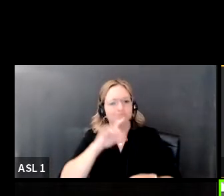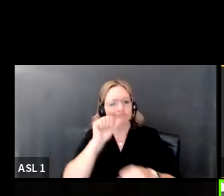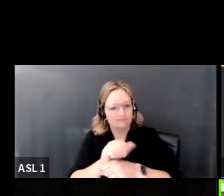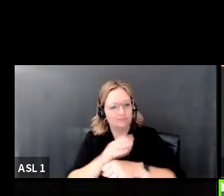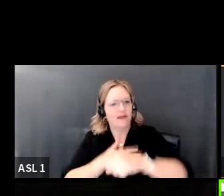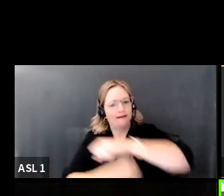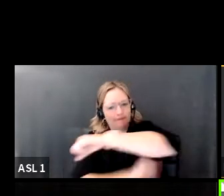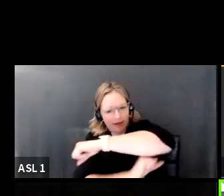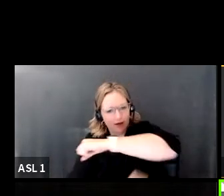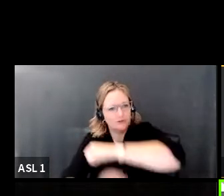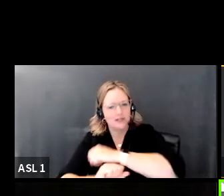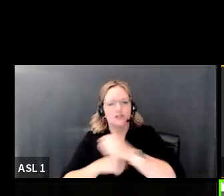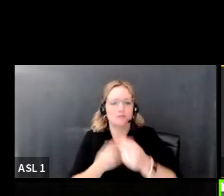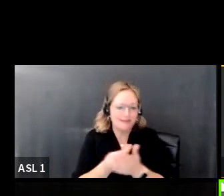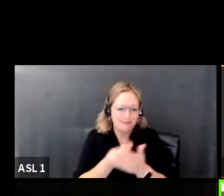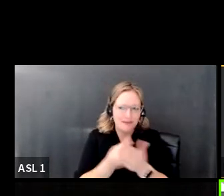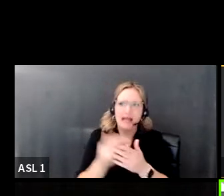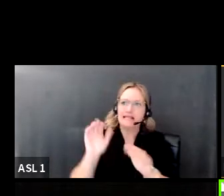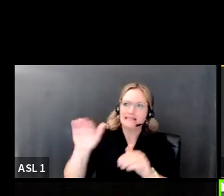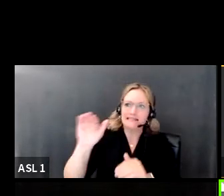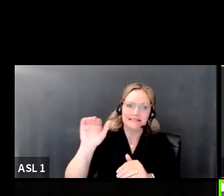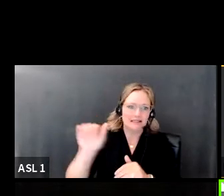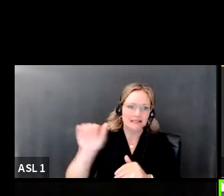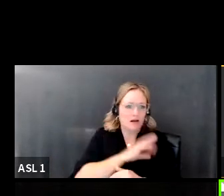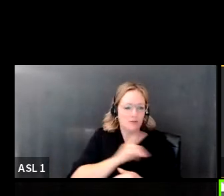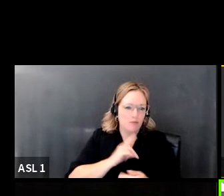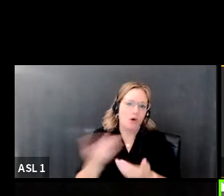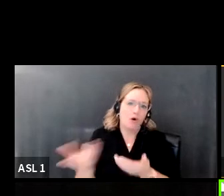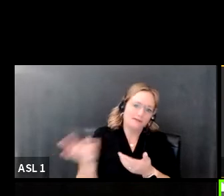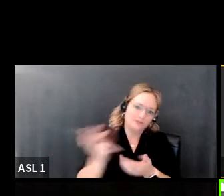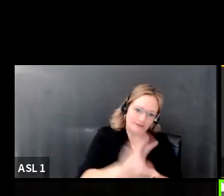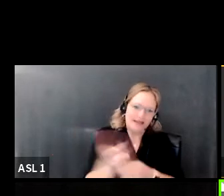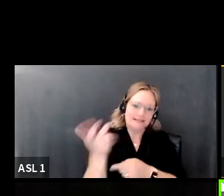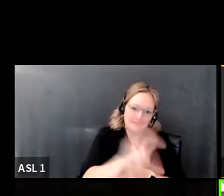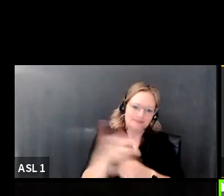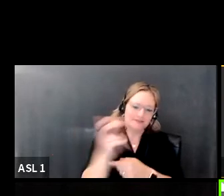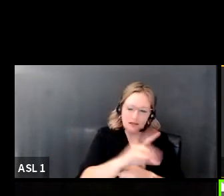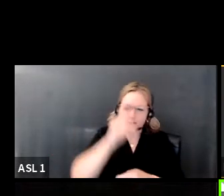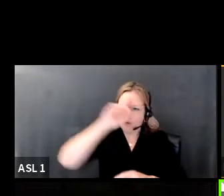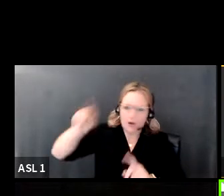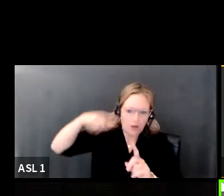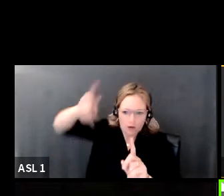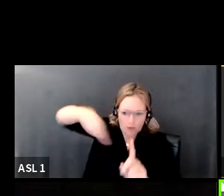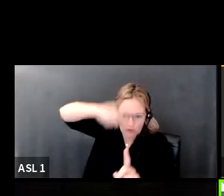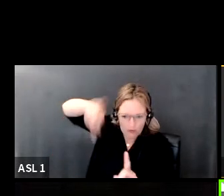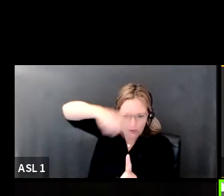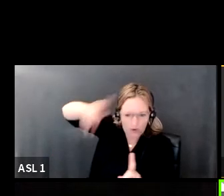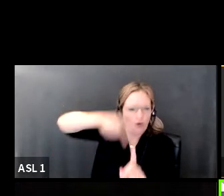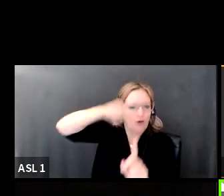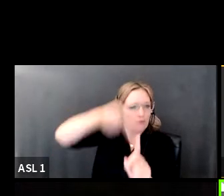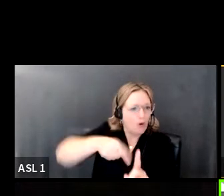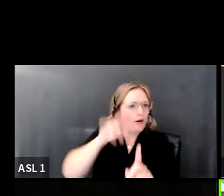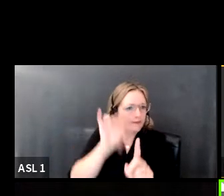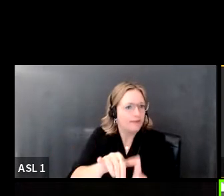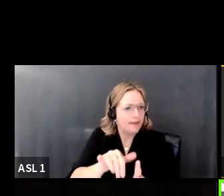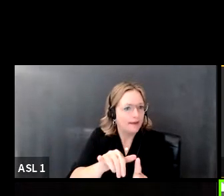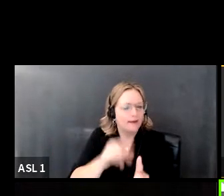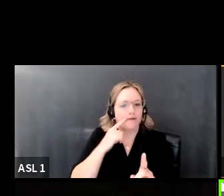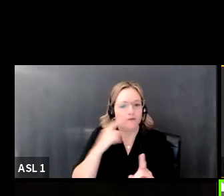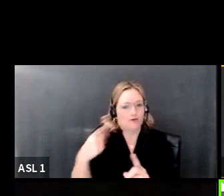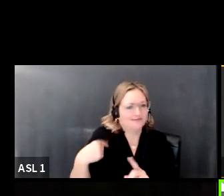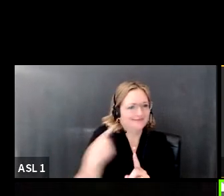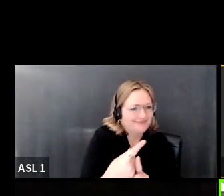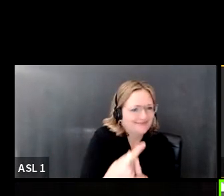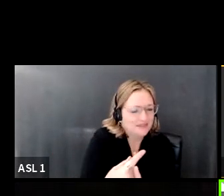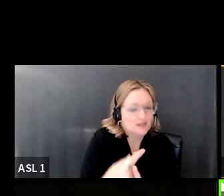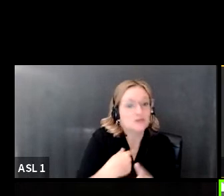investment we've asked for for from the board over the course of the last two years two budget cycles and that those are where the the